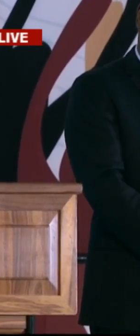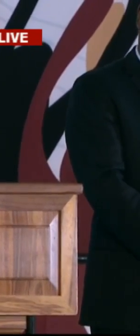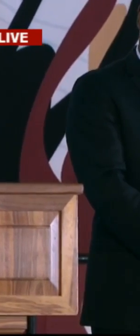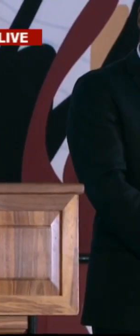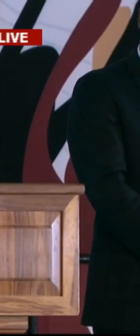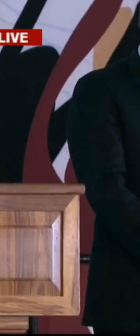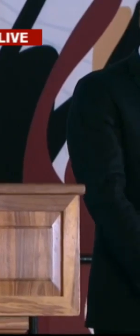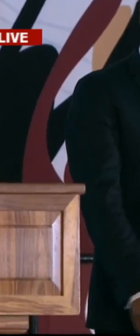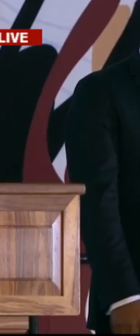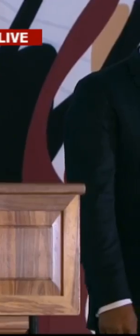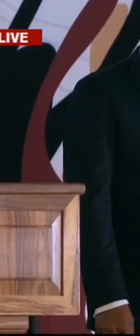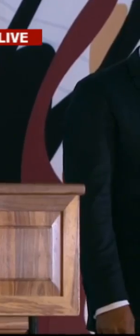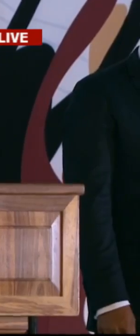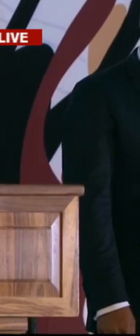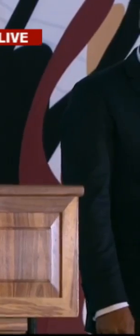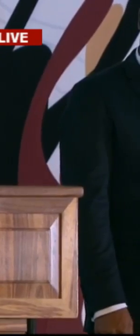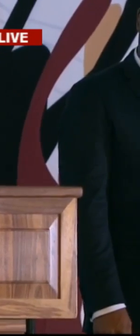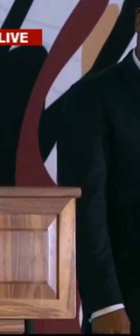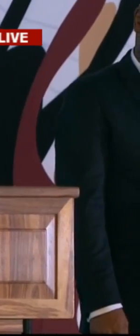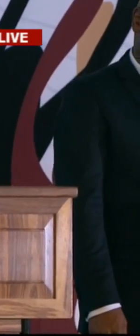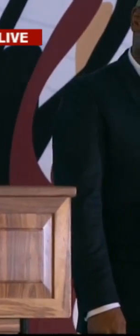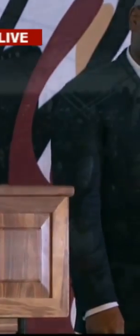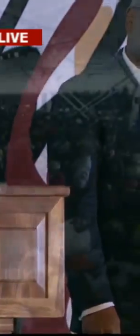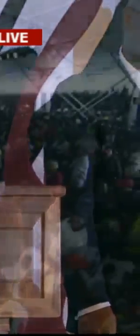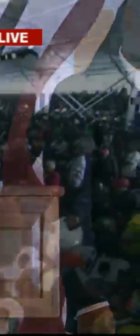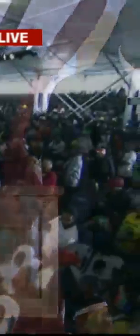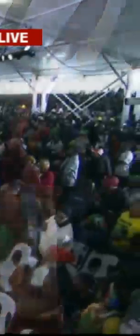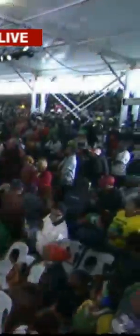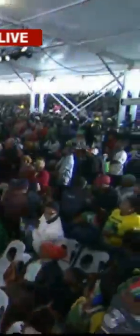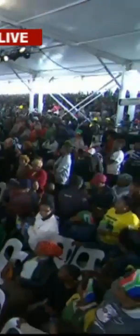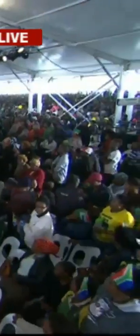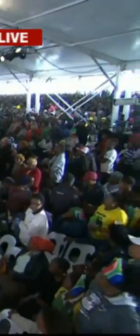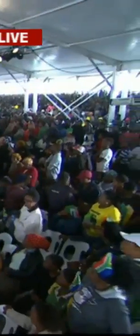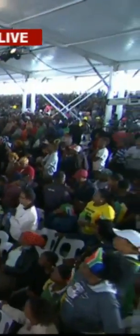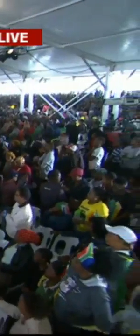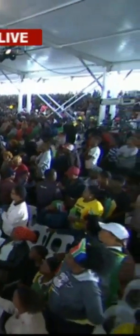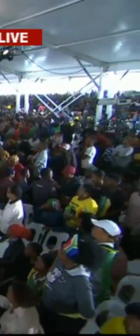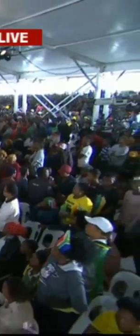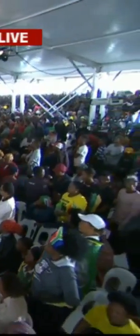I'm going to request all of us, because we are going to sing